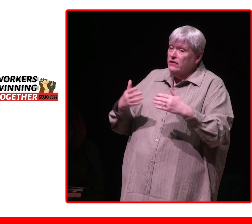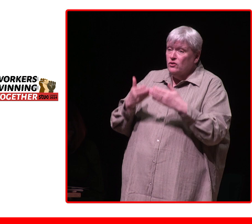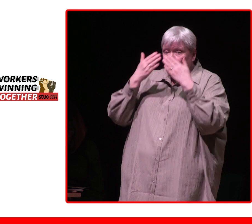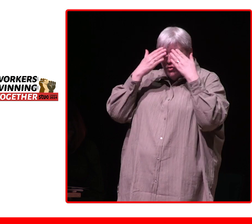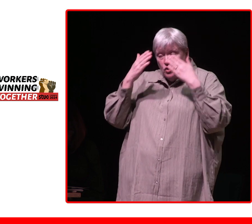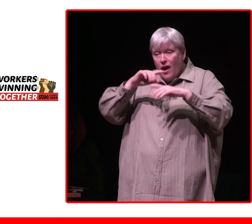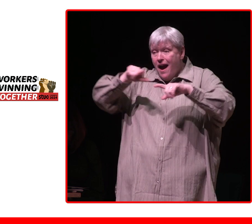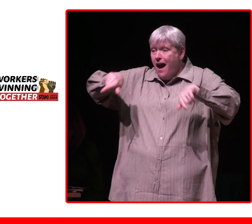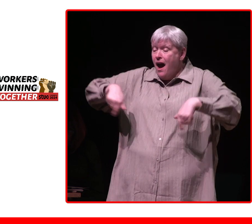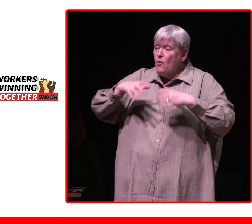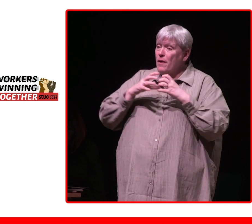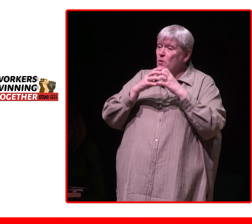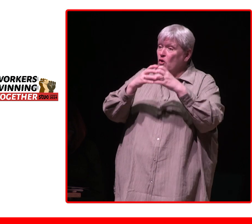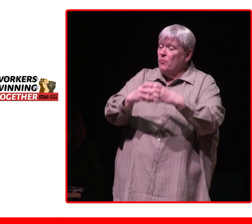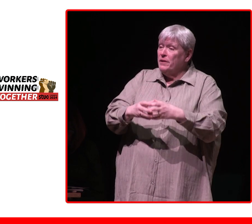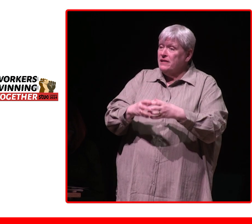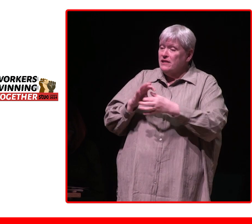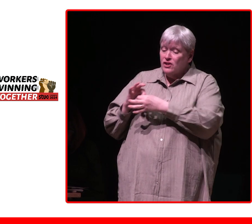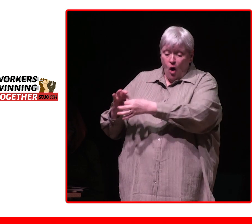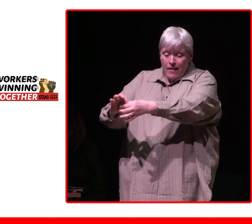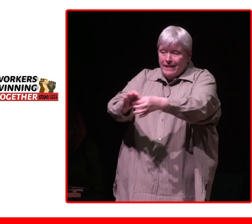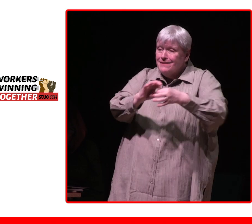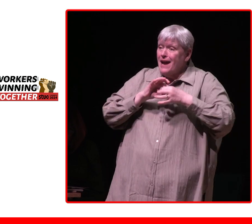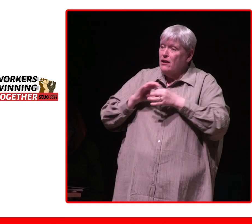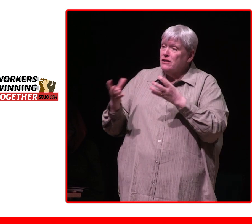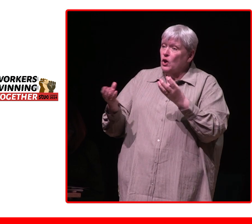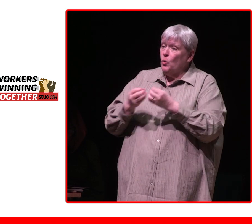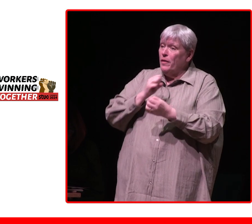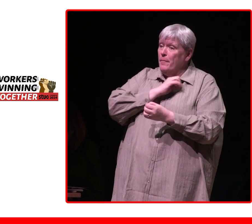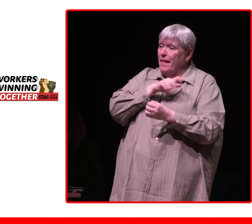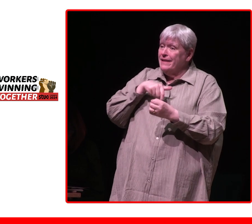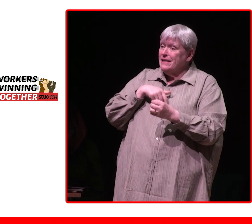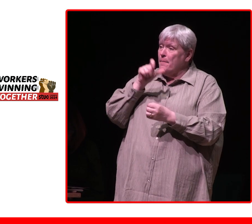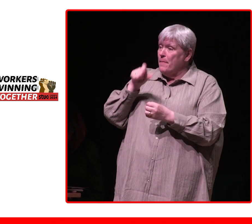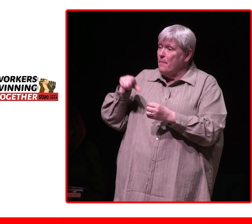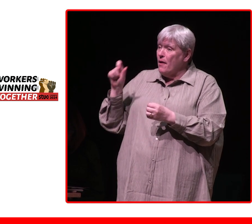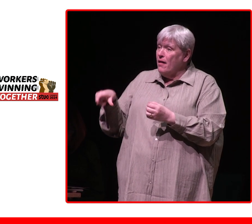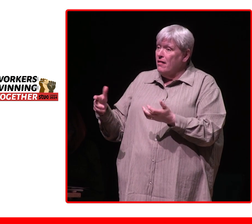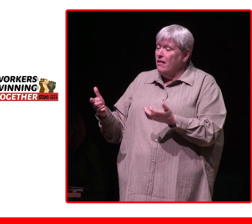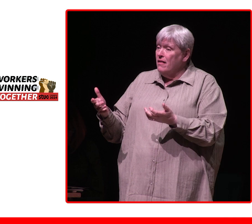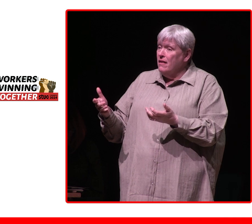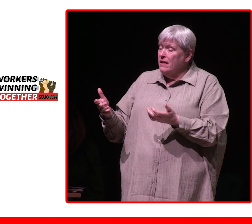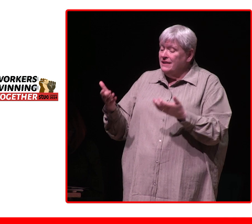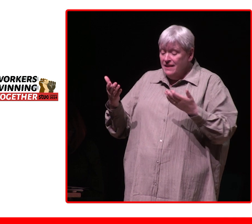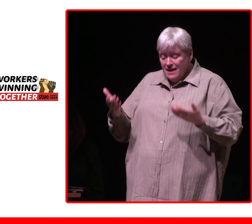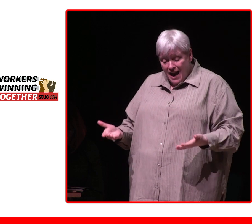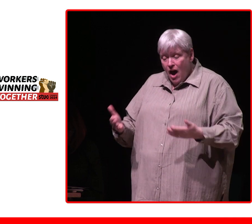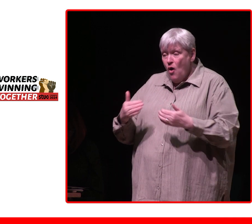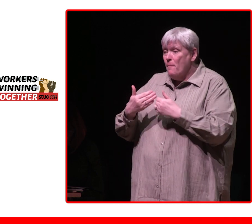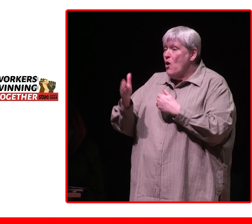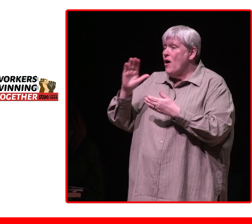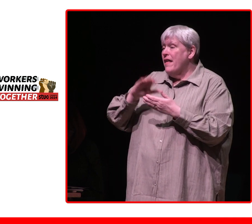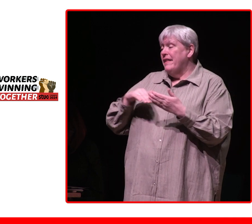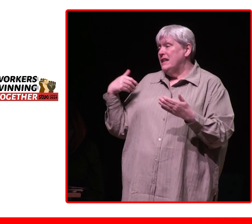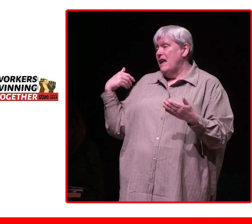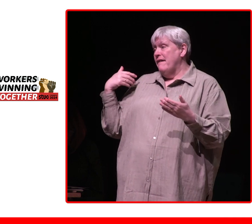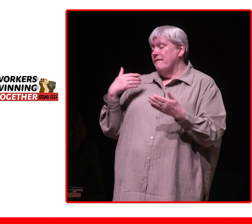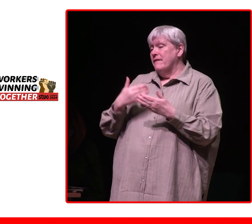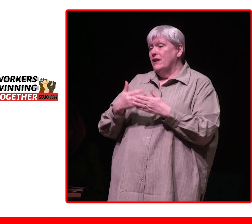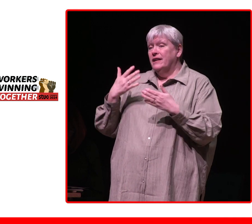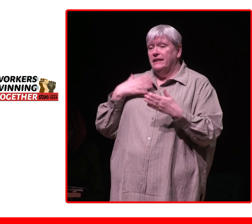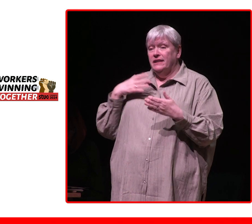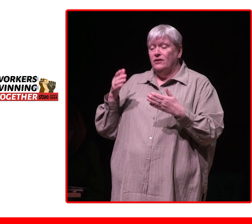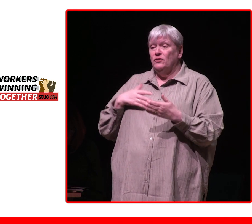long-standing solidarity with the people of Palestine. Now more than ever, we need to raise